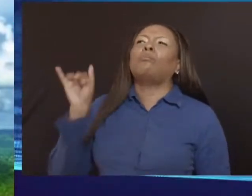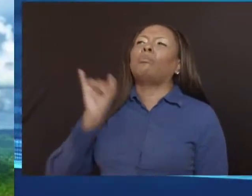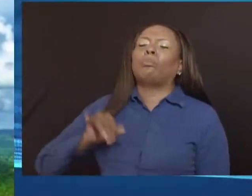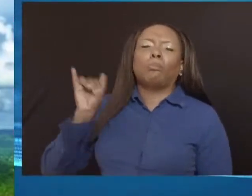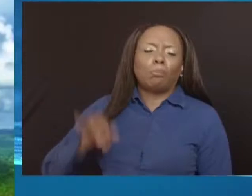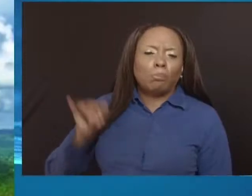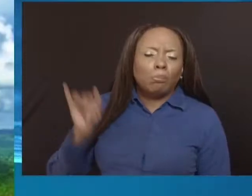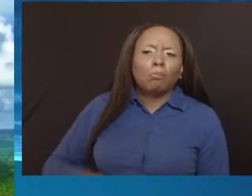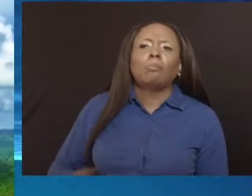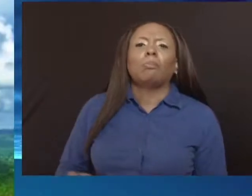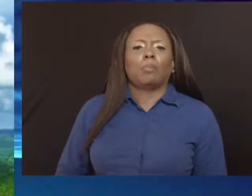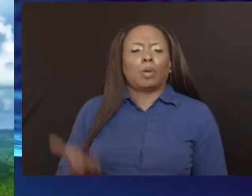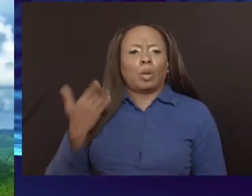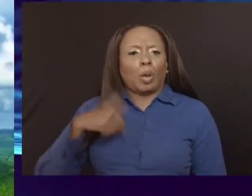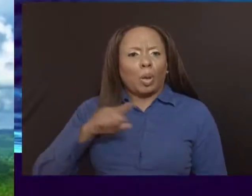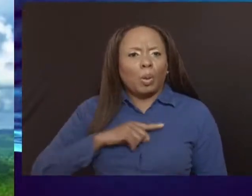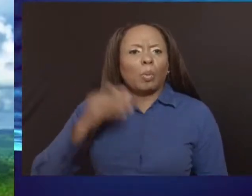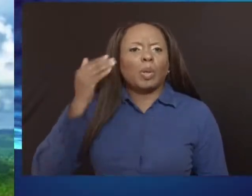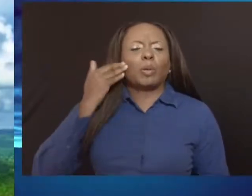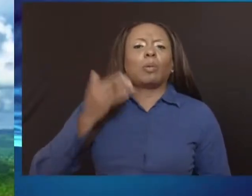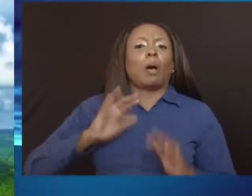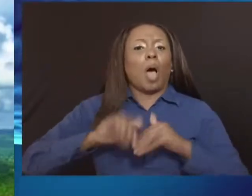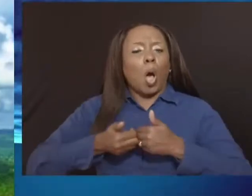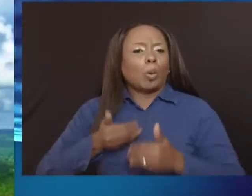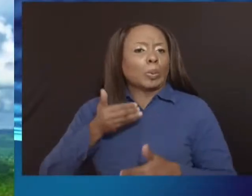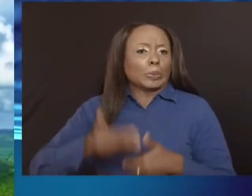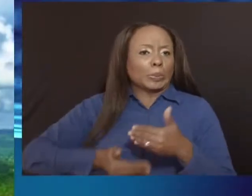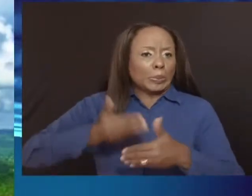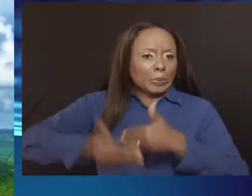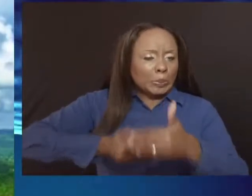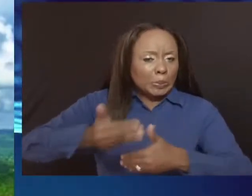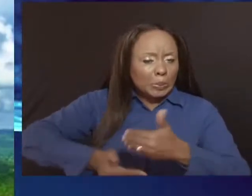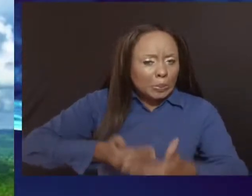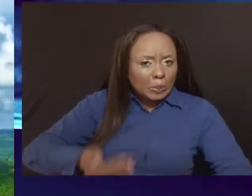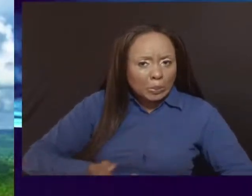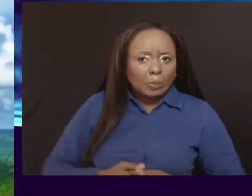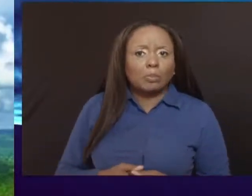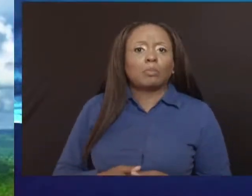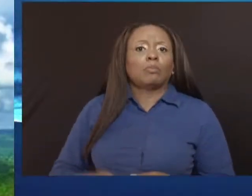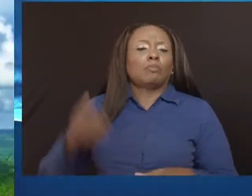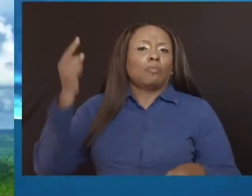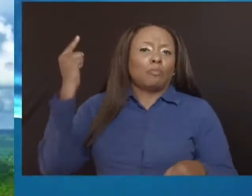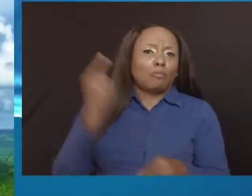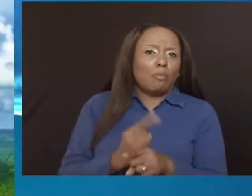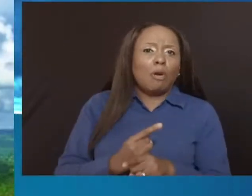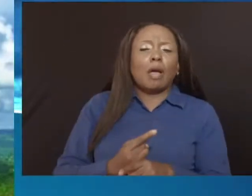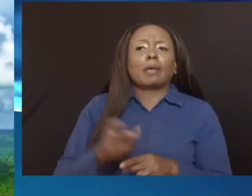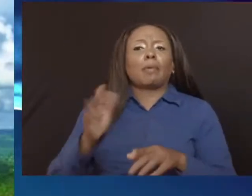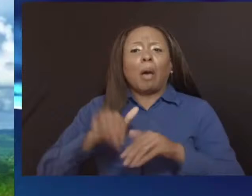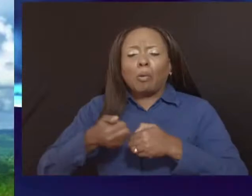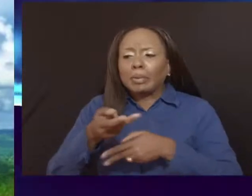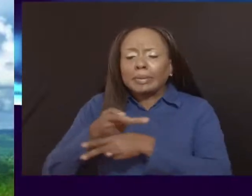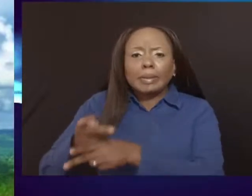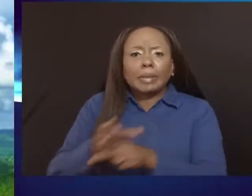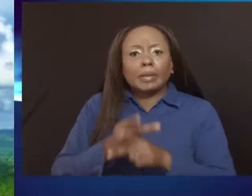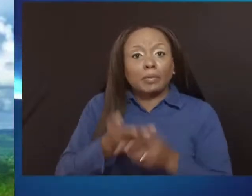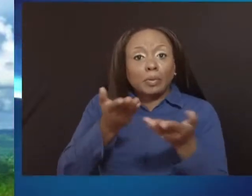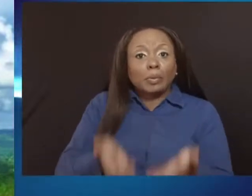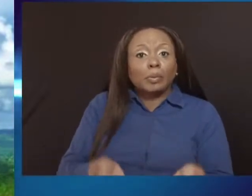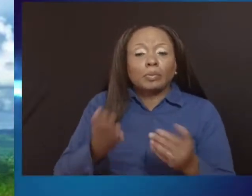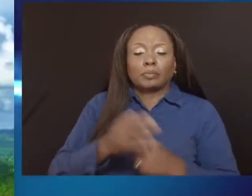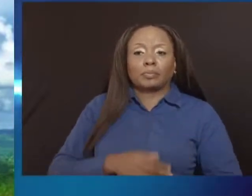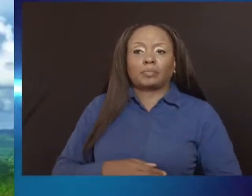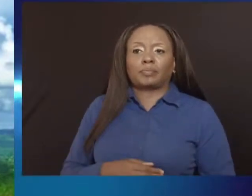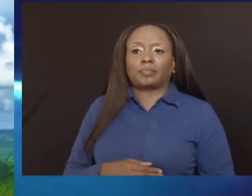escalate or maintain your correct, appropriate modality of care. Now, you know, there are